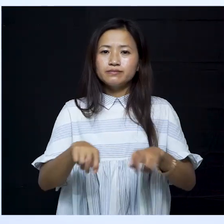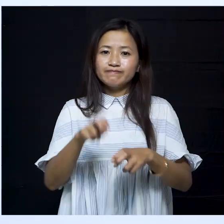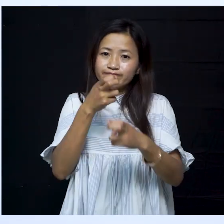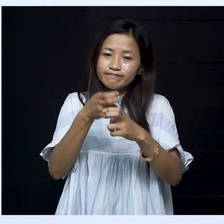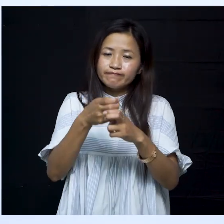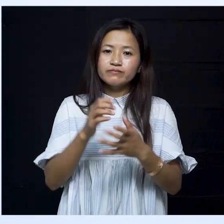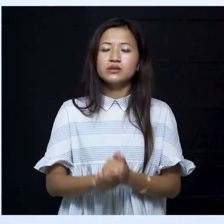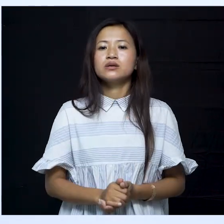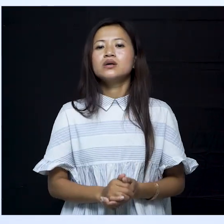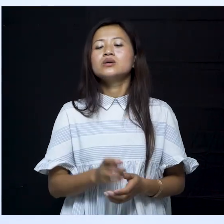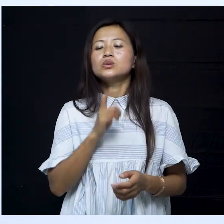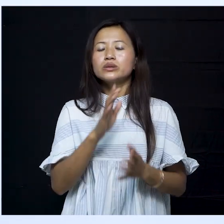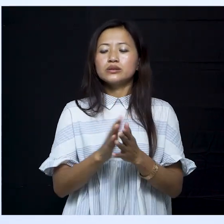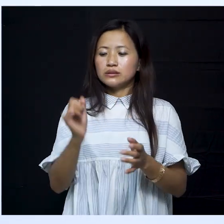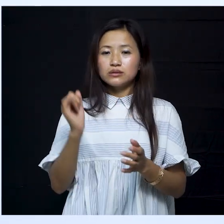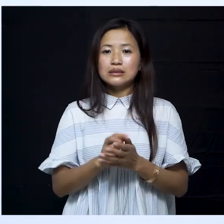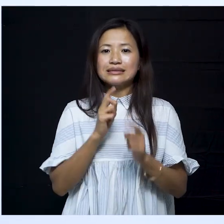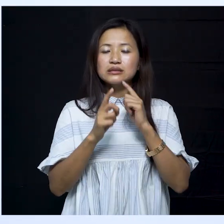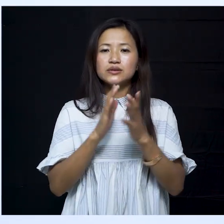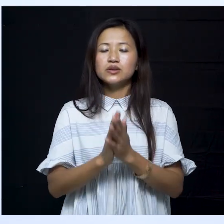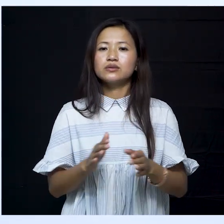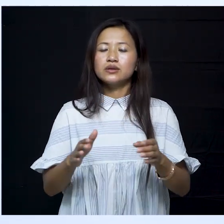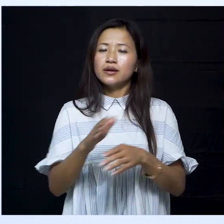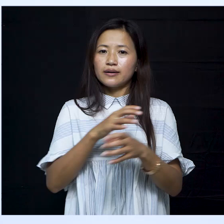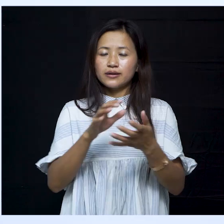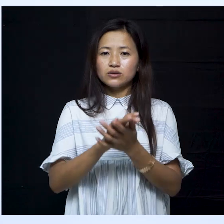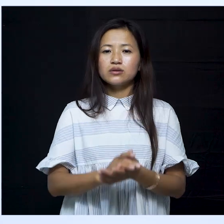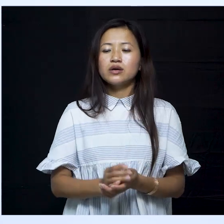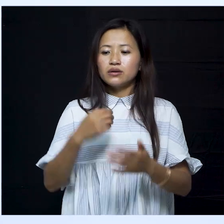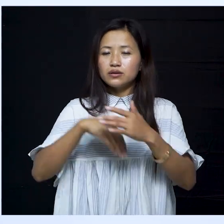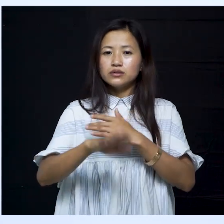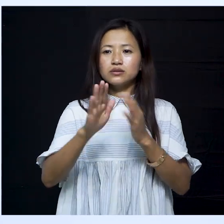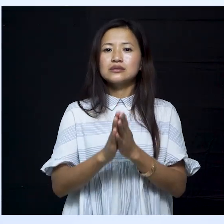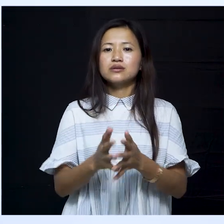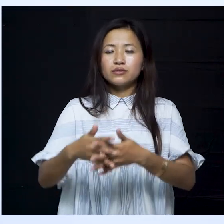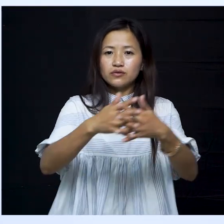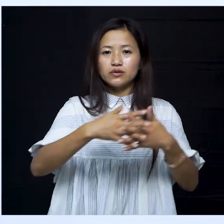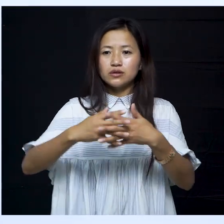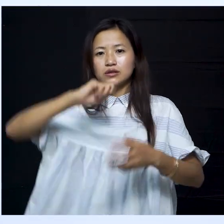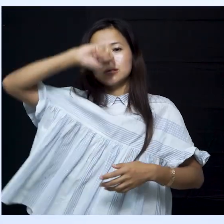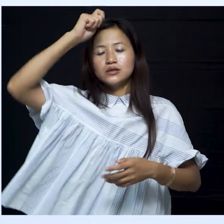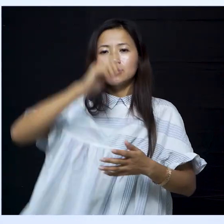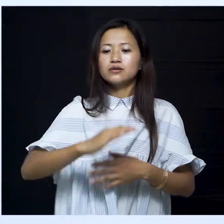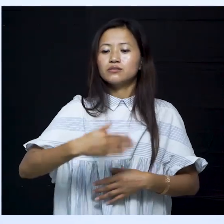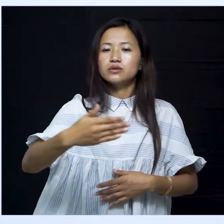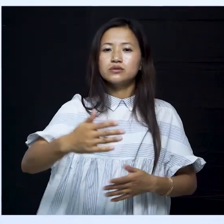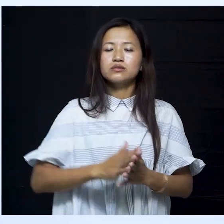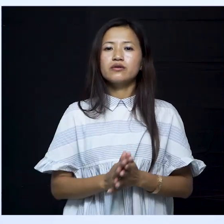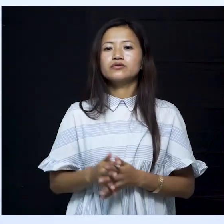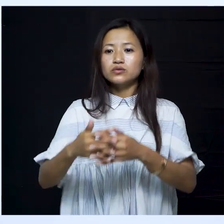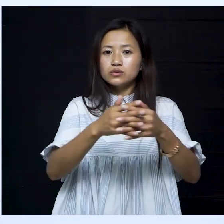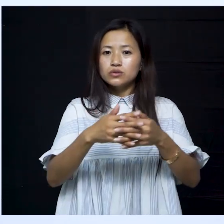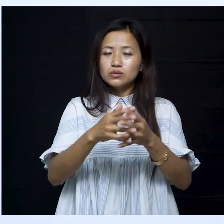that metaphor, he described the American English as which has undergone a process of